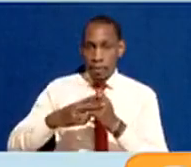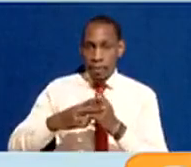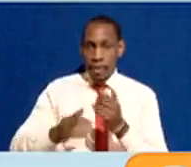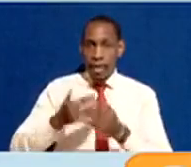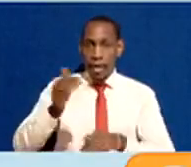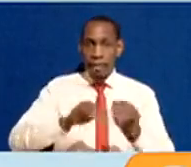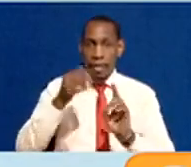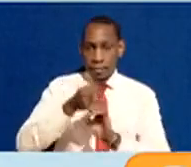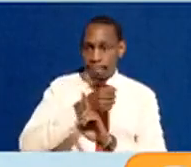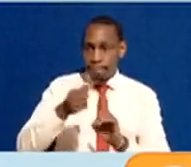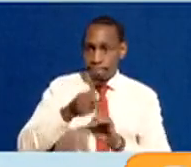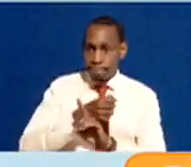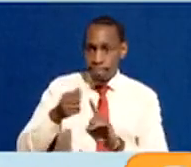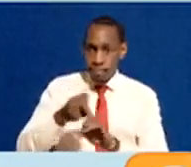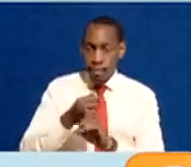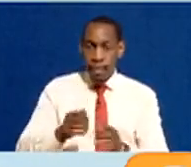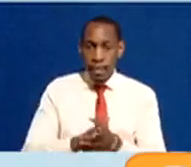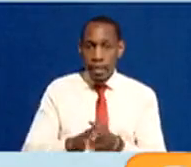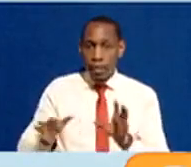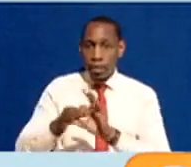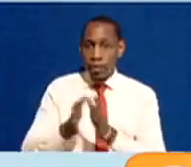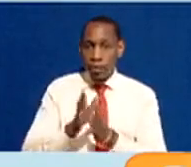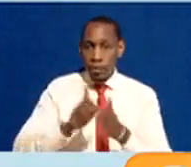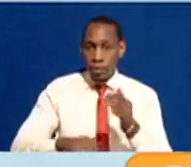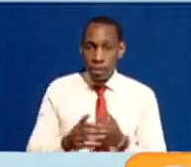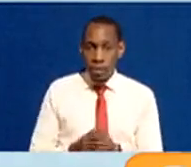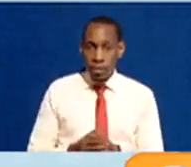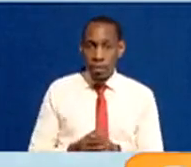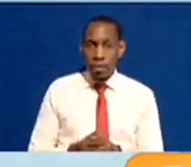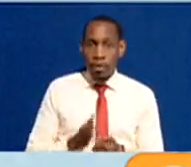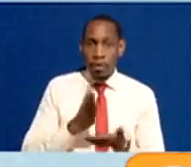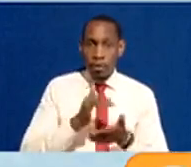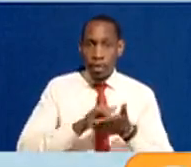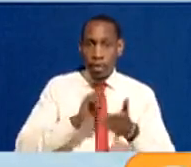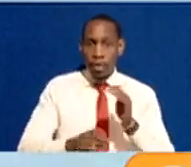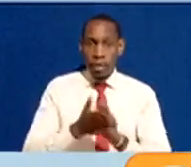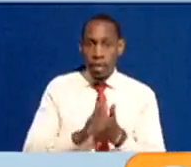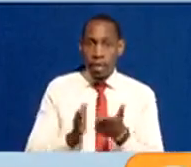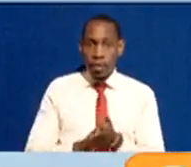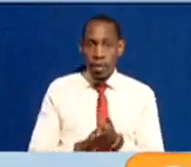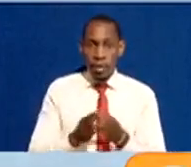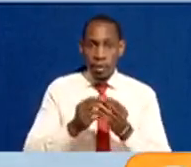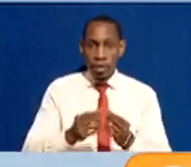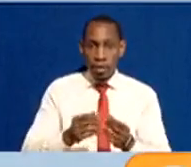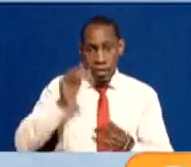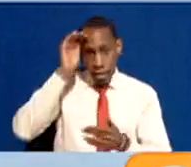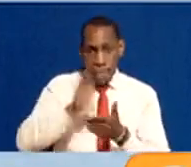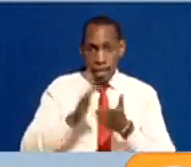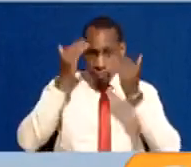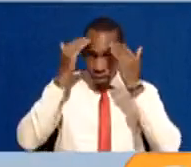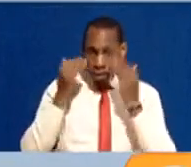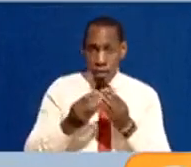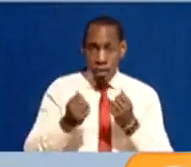the post-election violence was attributed in part to the fact that there was no belief in the courts to adjudicate